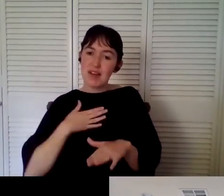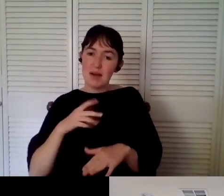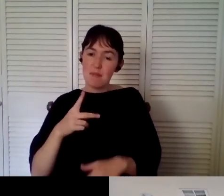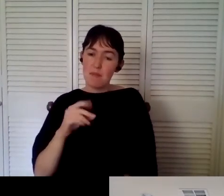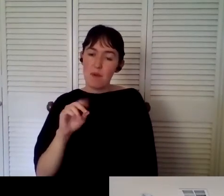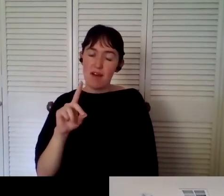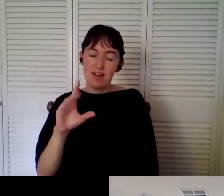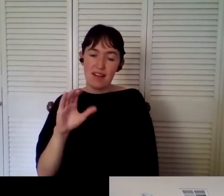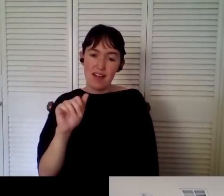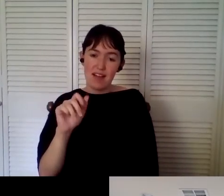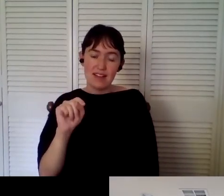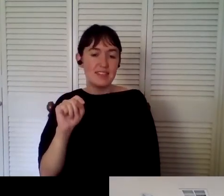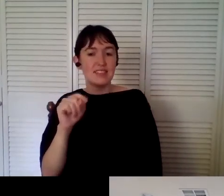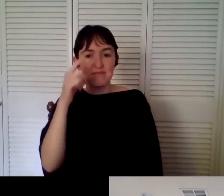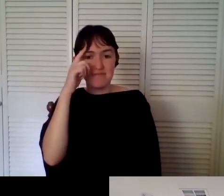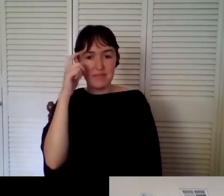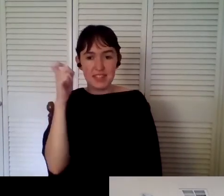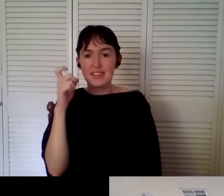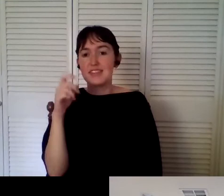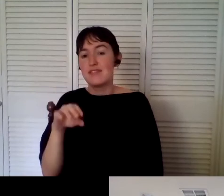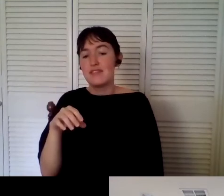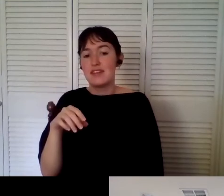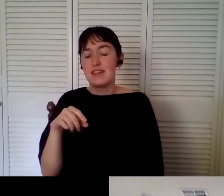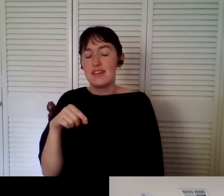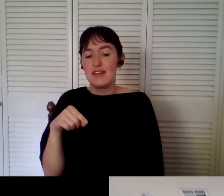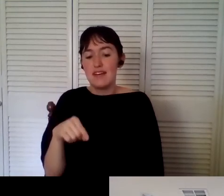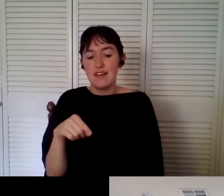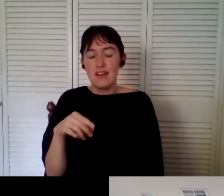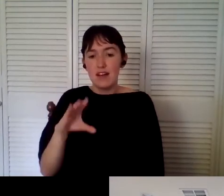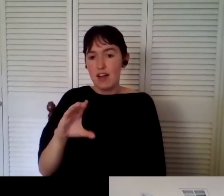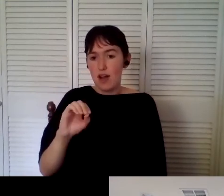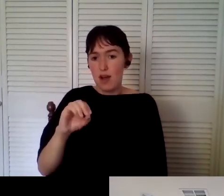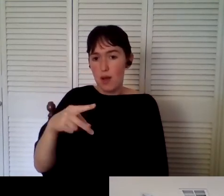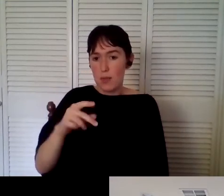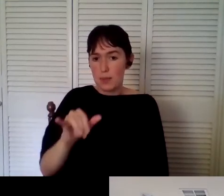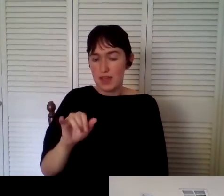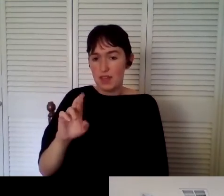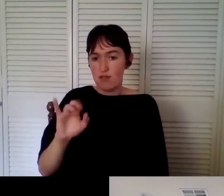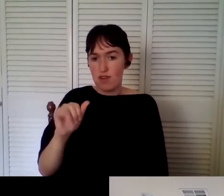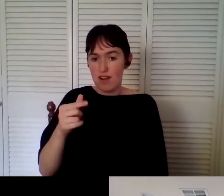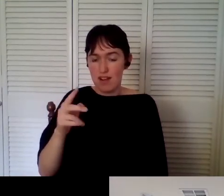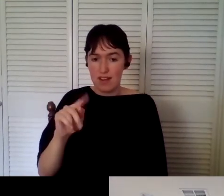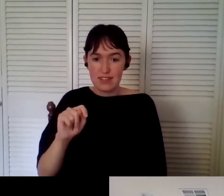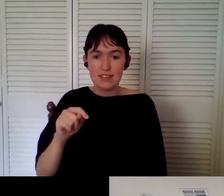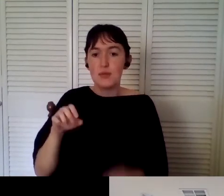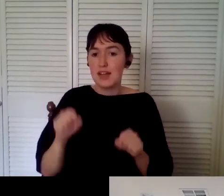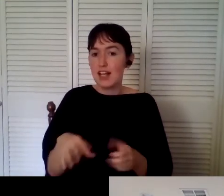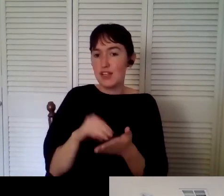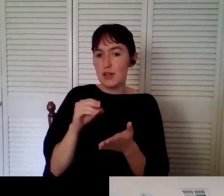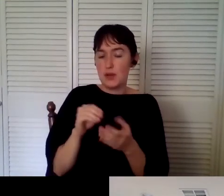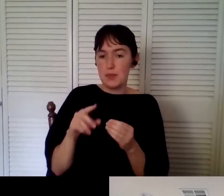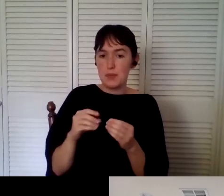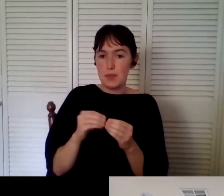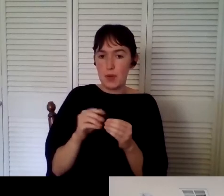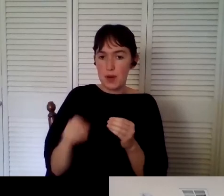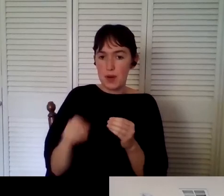disco episodes in particular. So you can find more about me and my passion for music there. Amazing. And